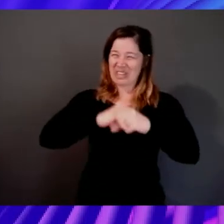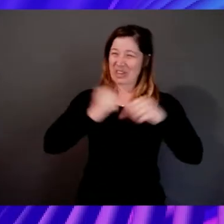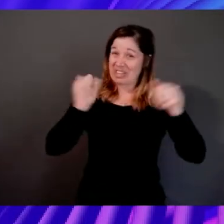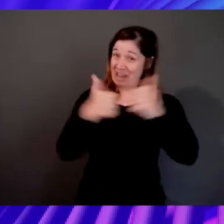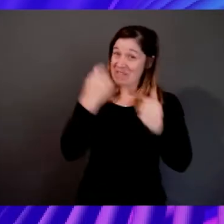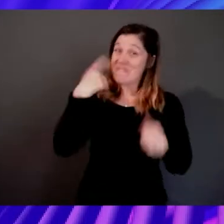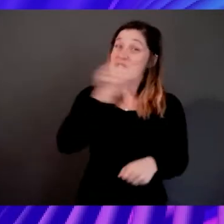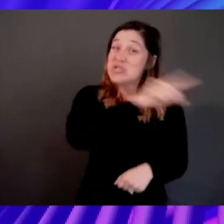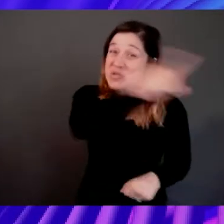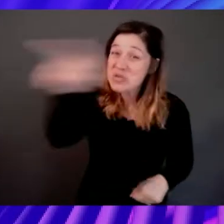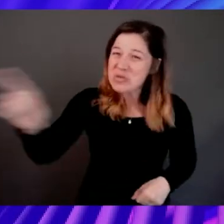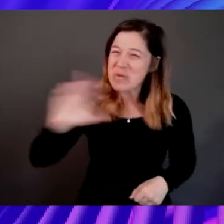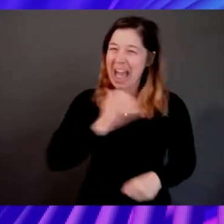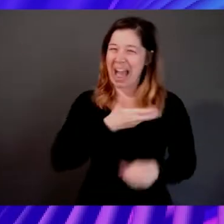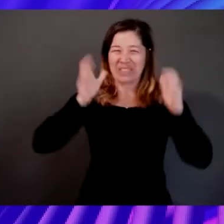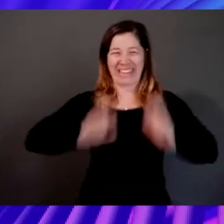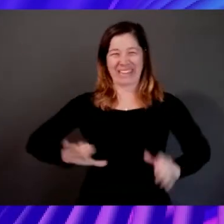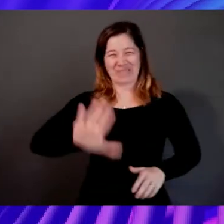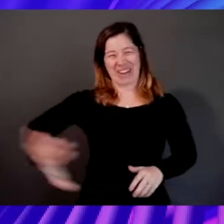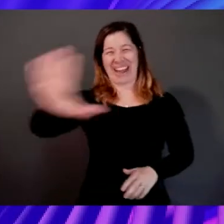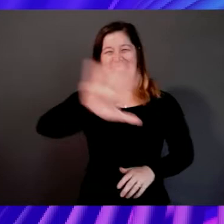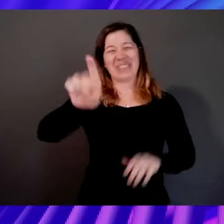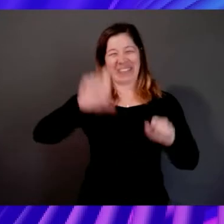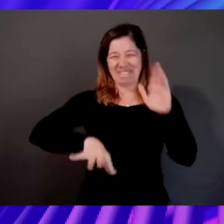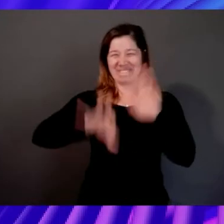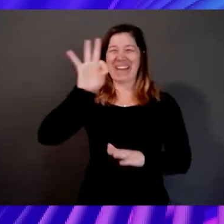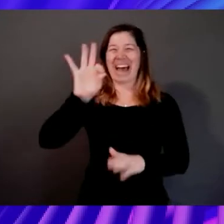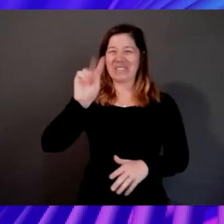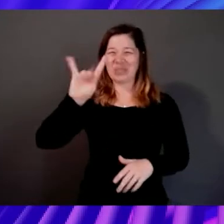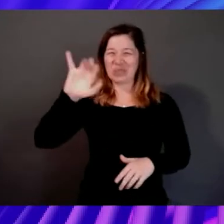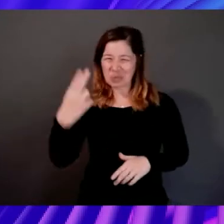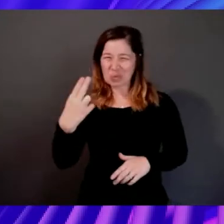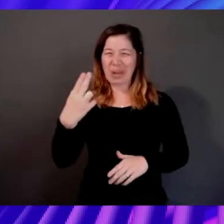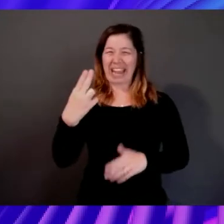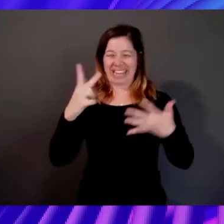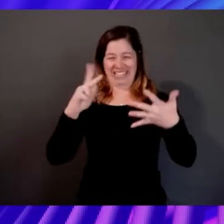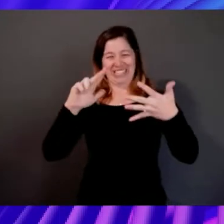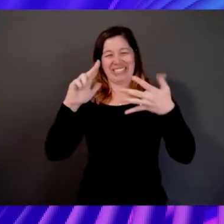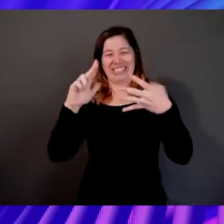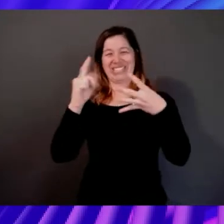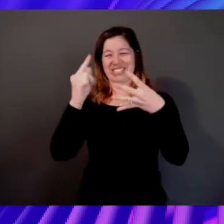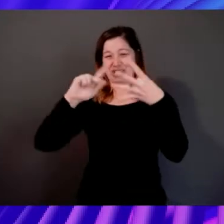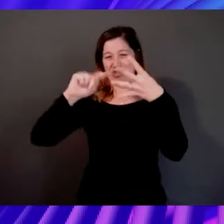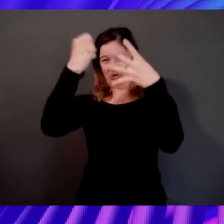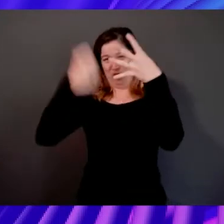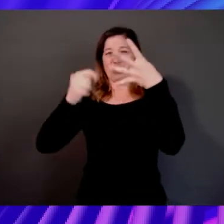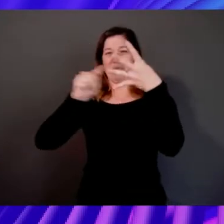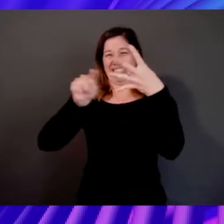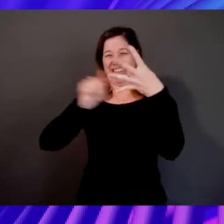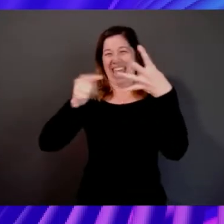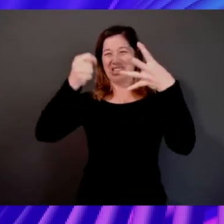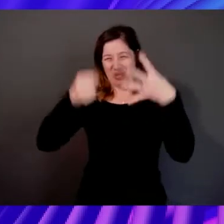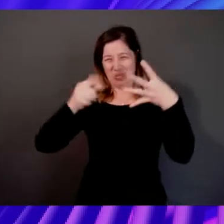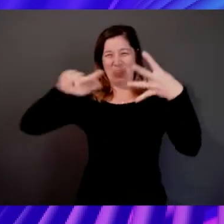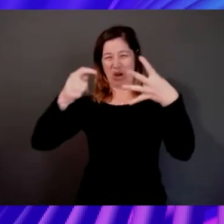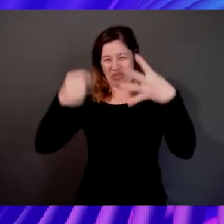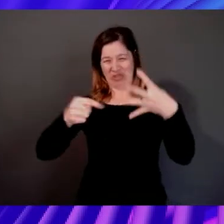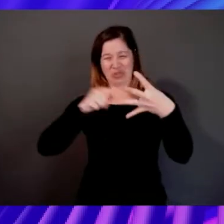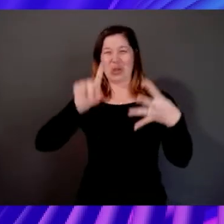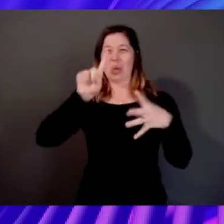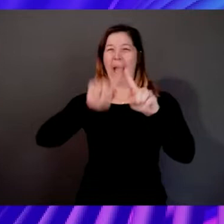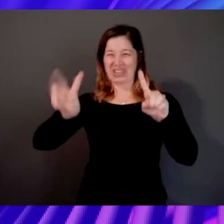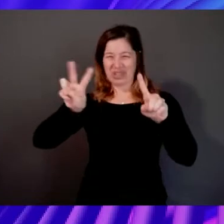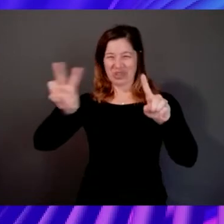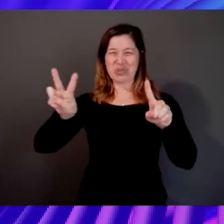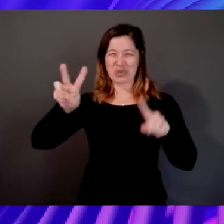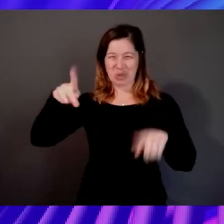our customers out there. You can find us on Twitch every third Tuesday of the month from 1 to 2 Pacific. We're your hosts. I'm Ryan Orsi,